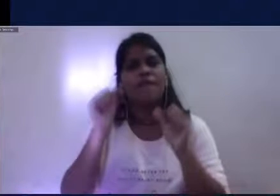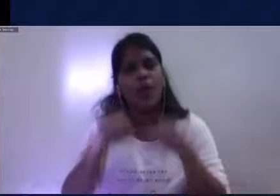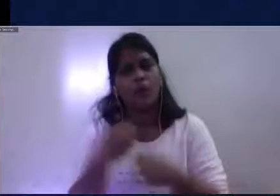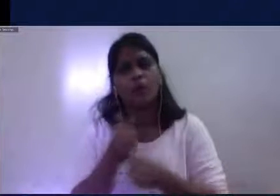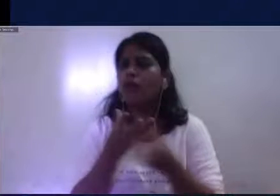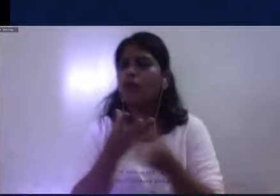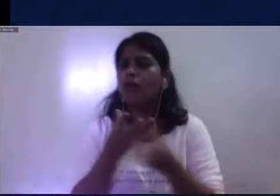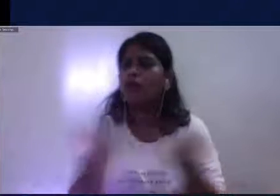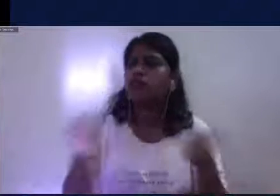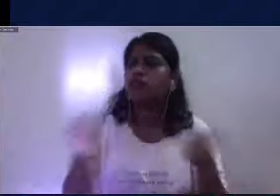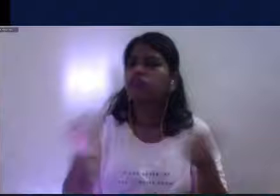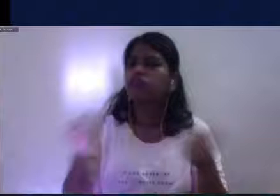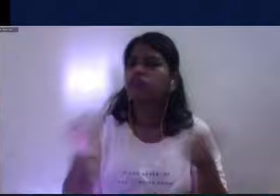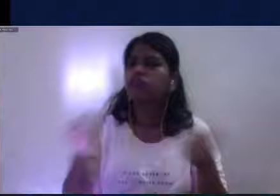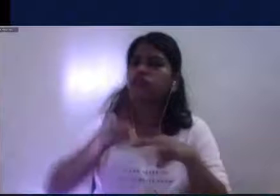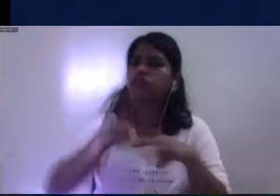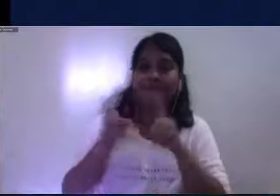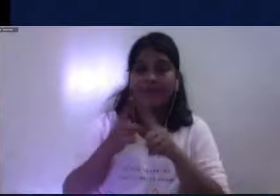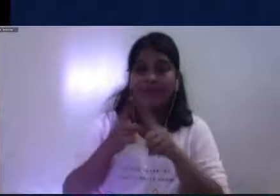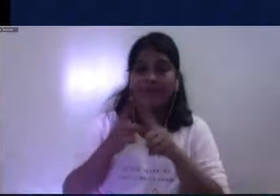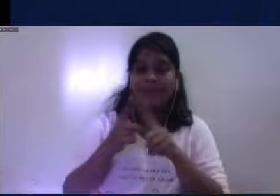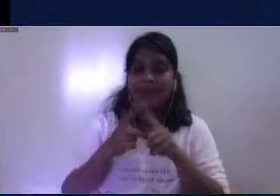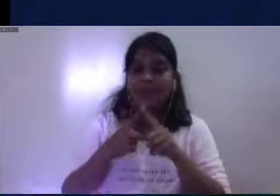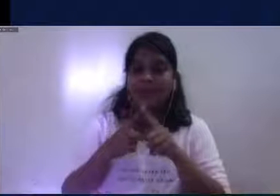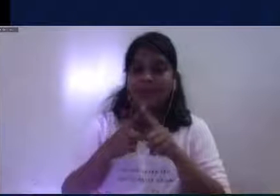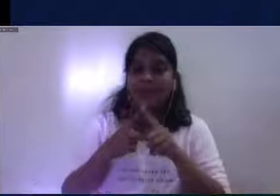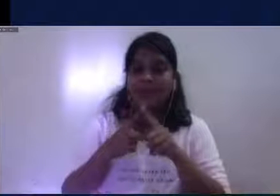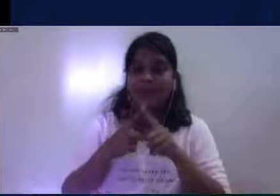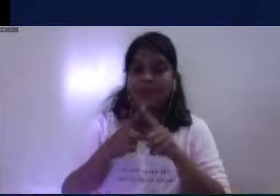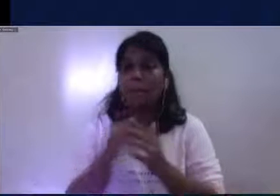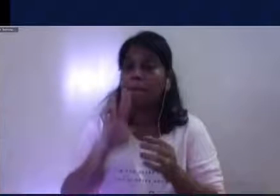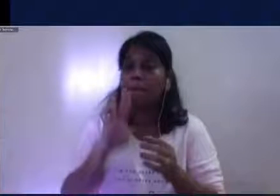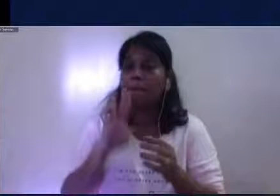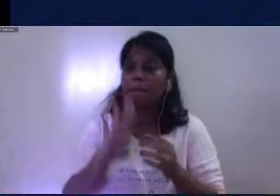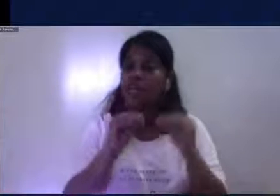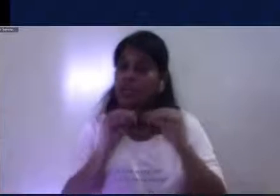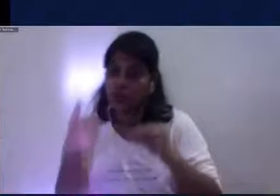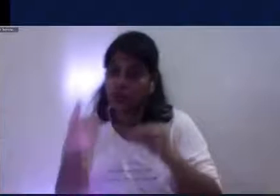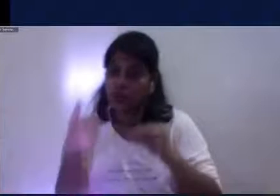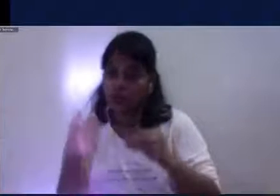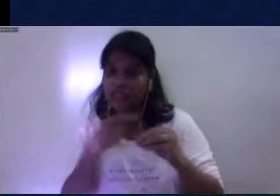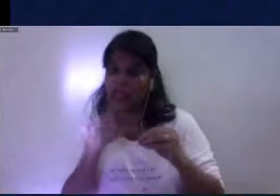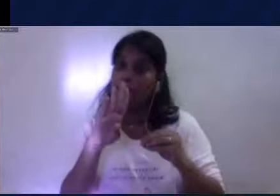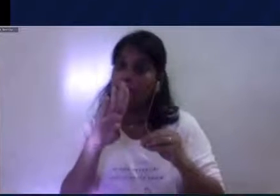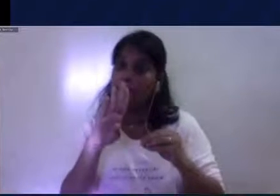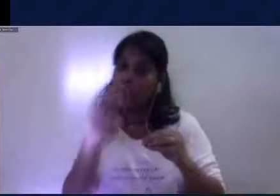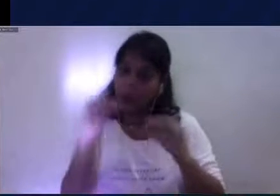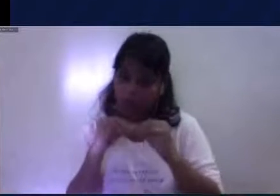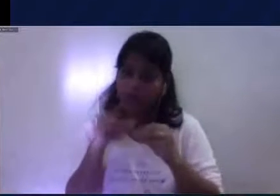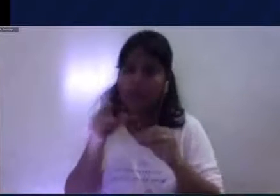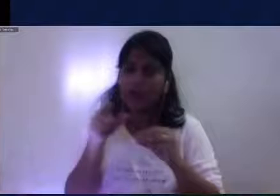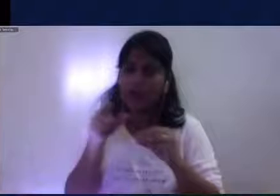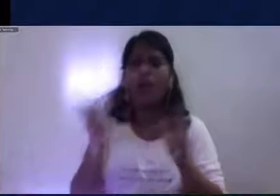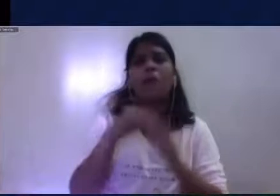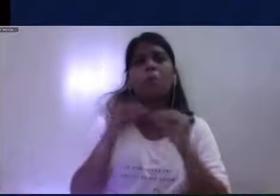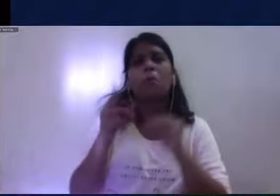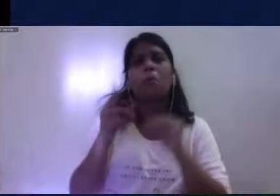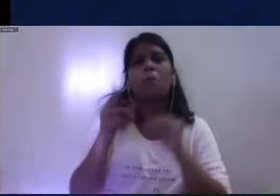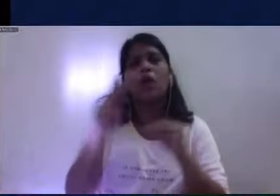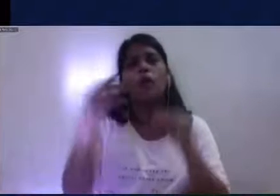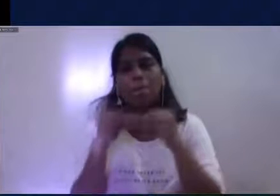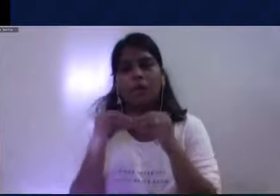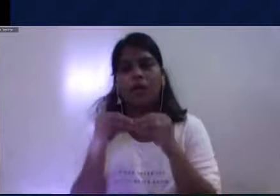open. Firstly, they went from being B2C to B2B. By becoming B2B, they were able to kind